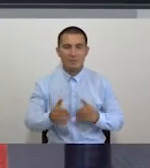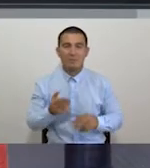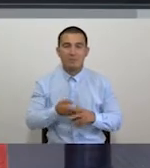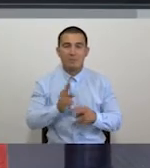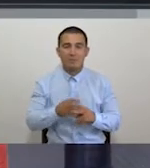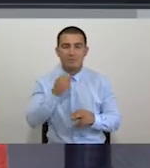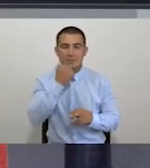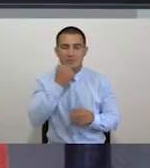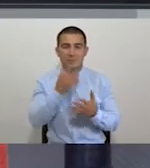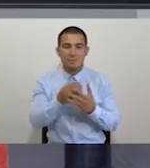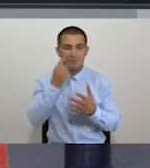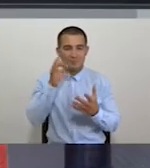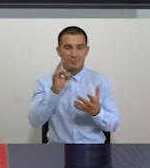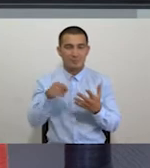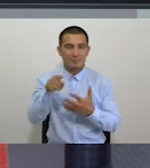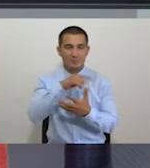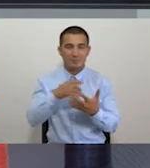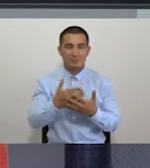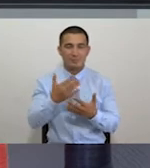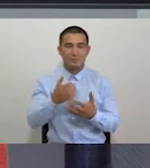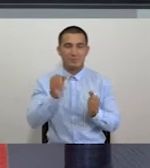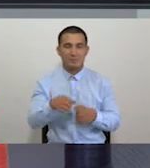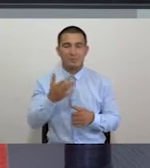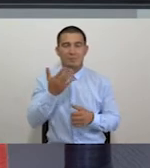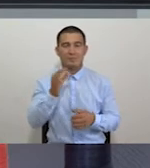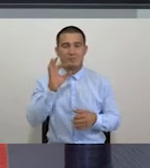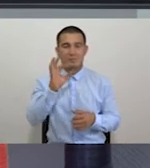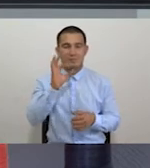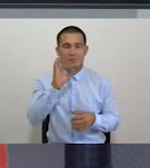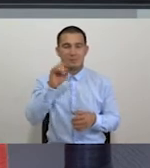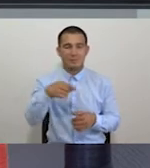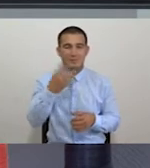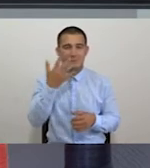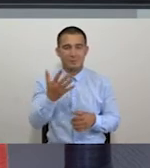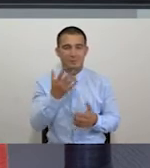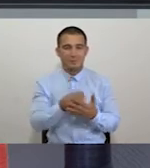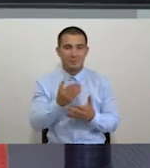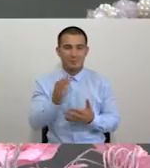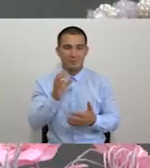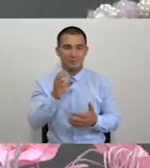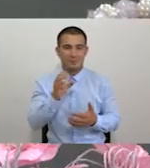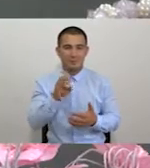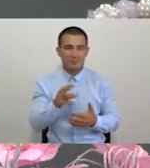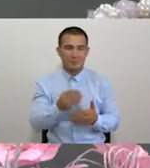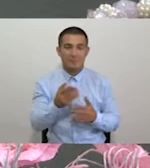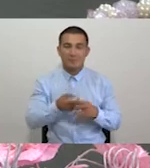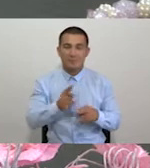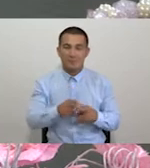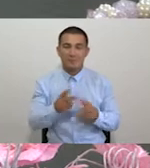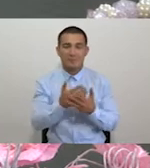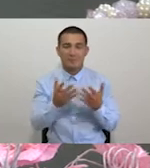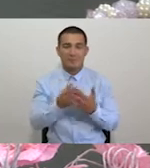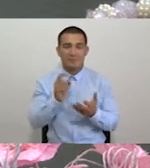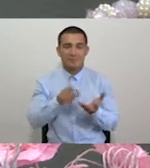Demak, gazlama sirtidan yarim santimetr tashlab tikishni boshladik.